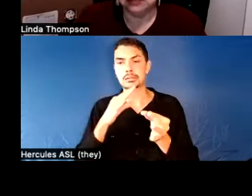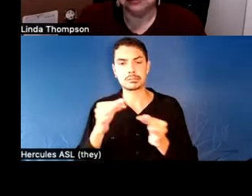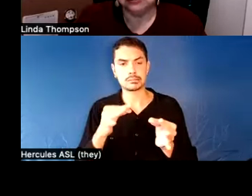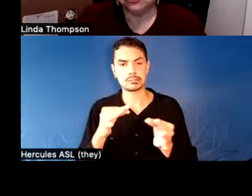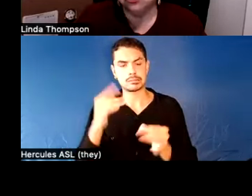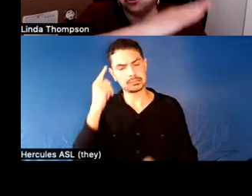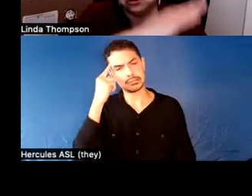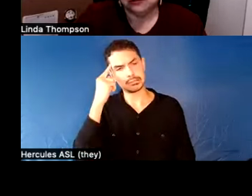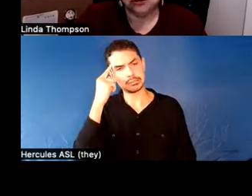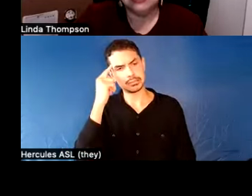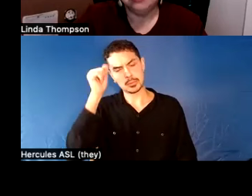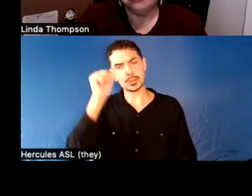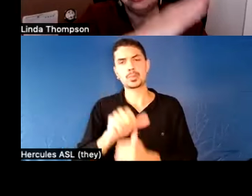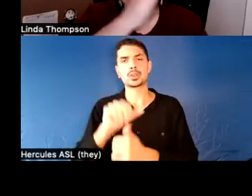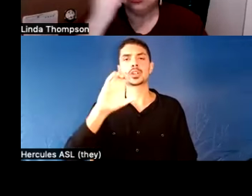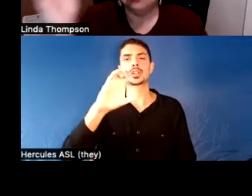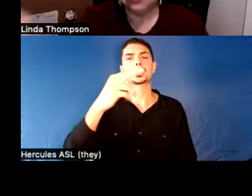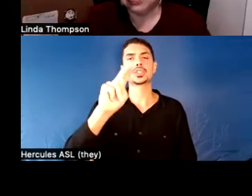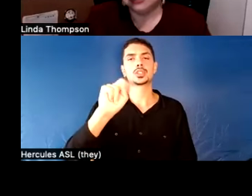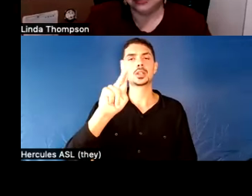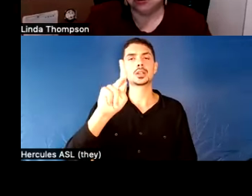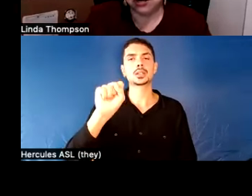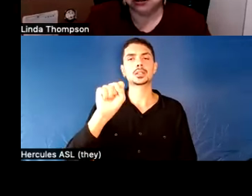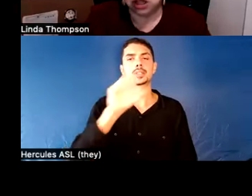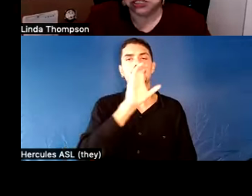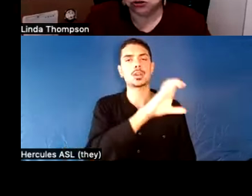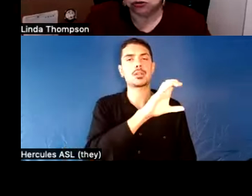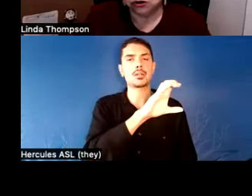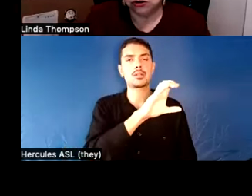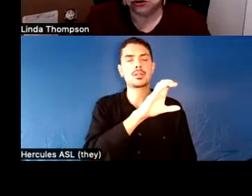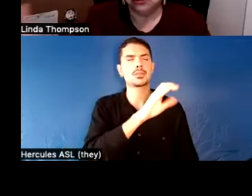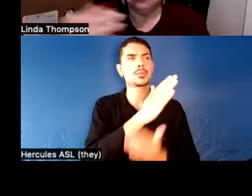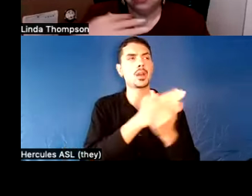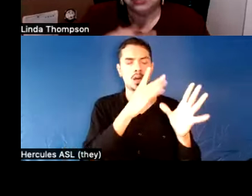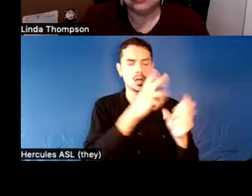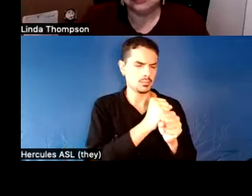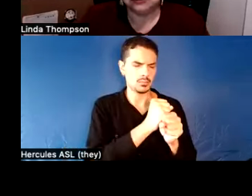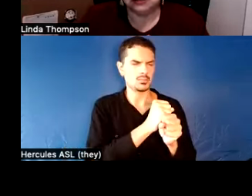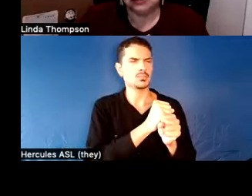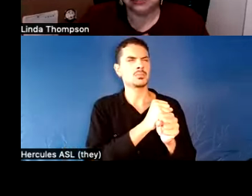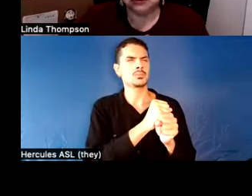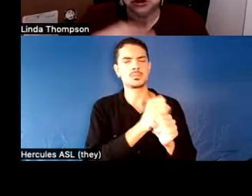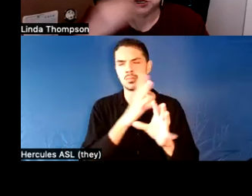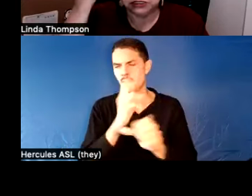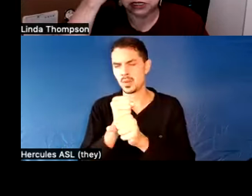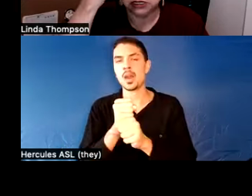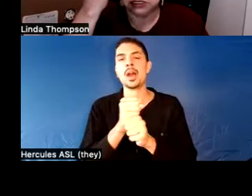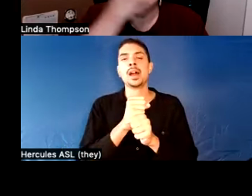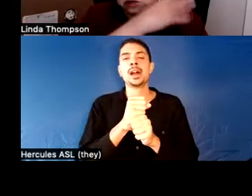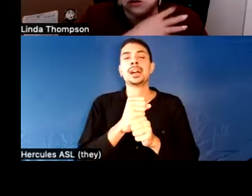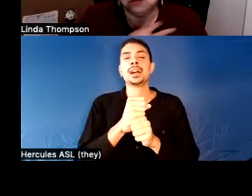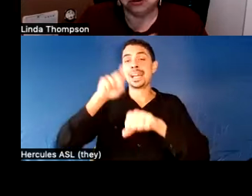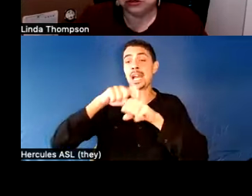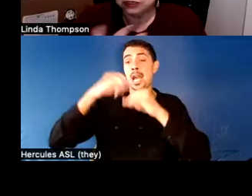something. For some people, it was hard to put things in a chronological order, because they're still experiencing in